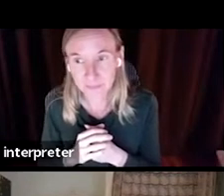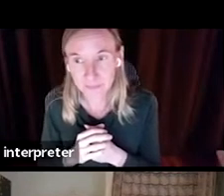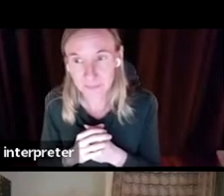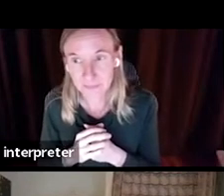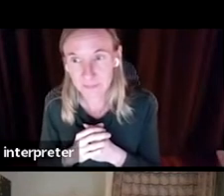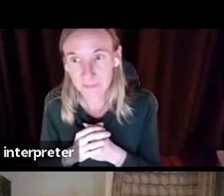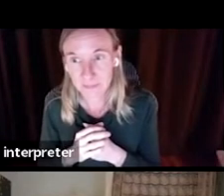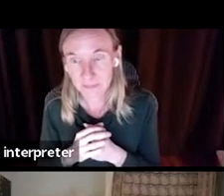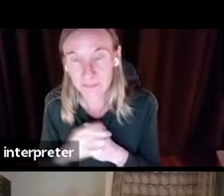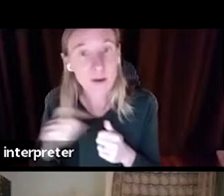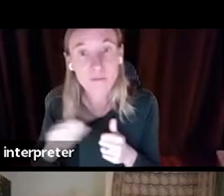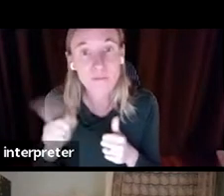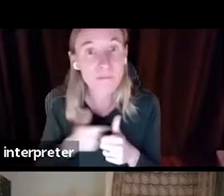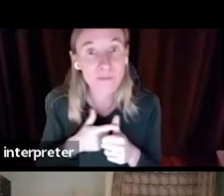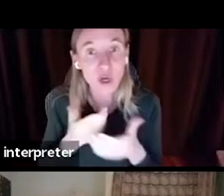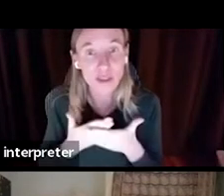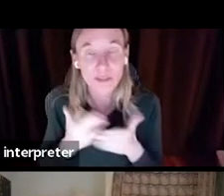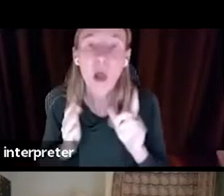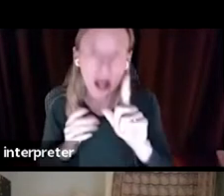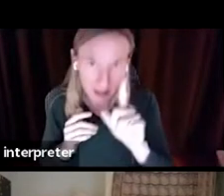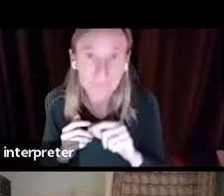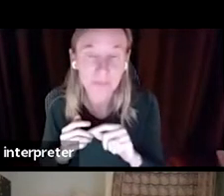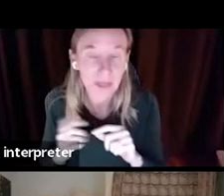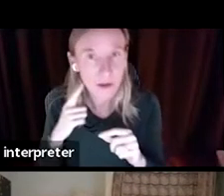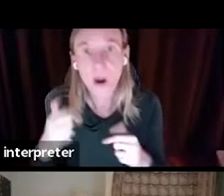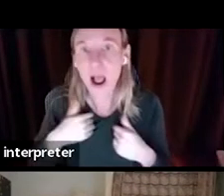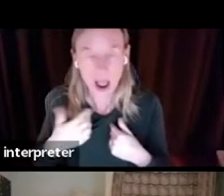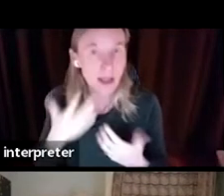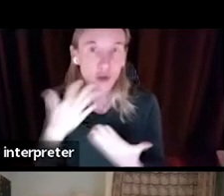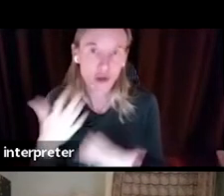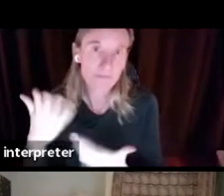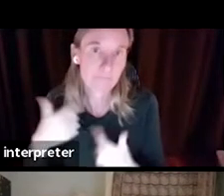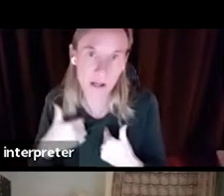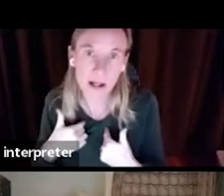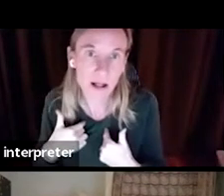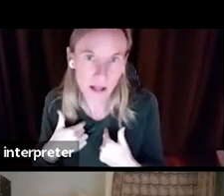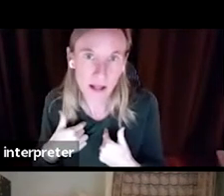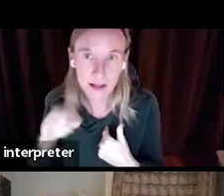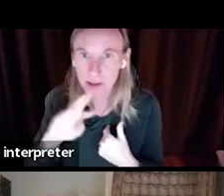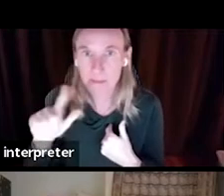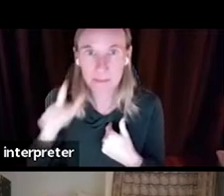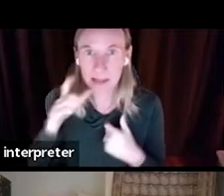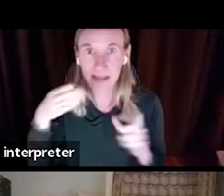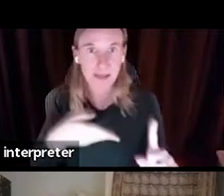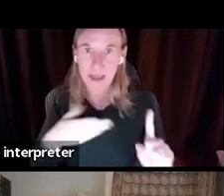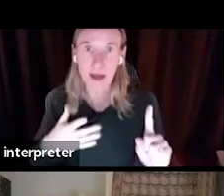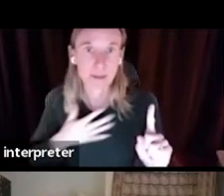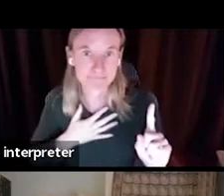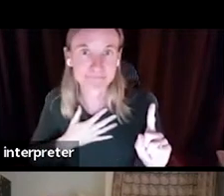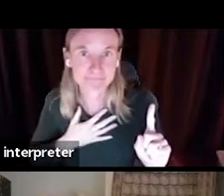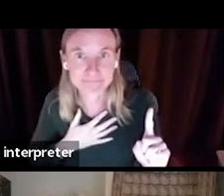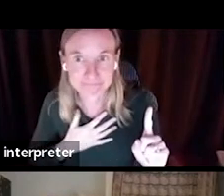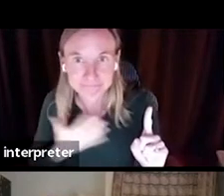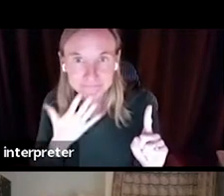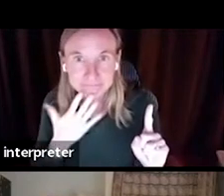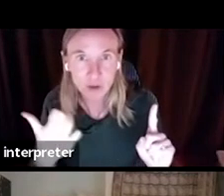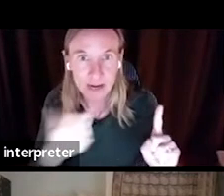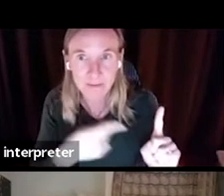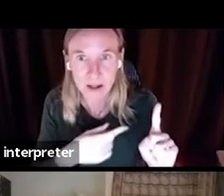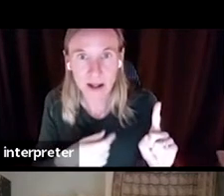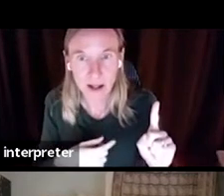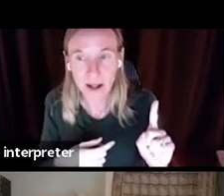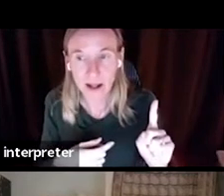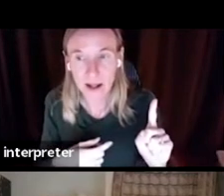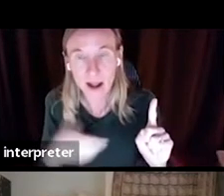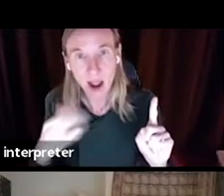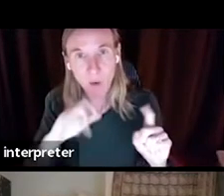The first thing that I'd like, so I'm grateful that this bill exists, and I just wanted to highlight some of what I see